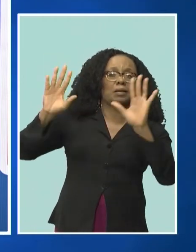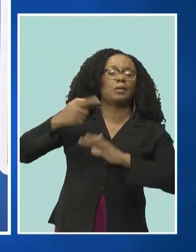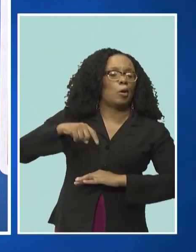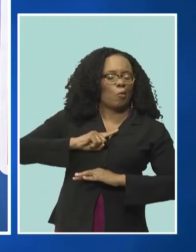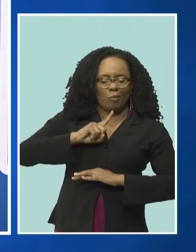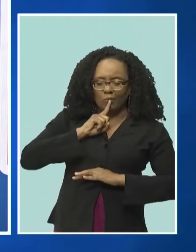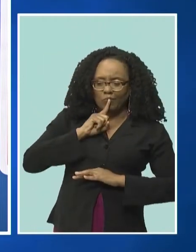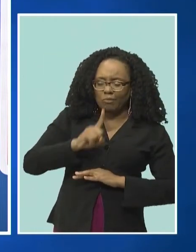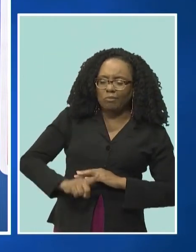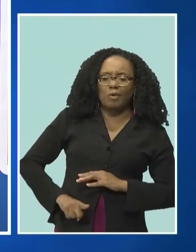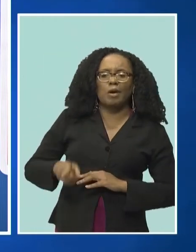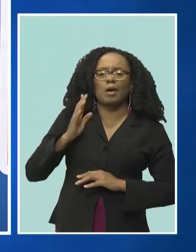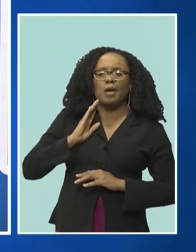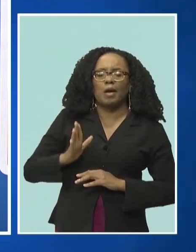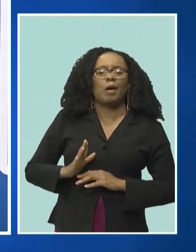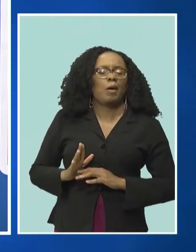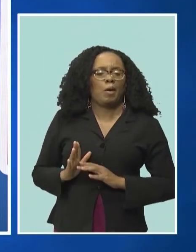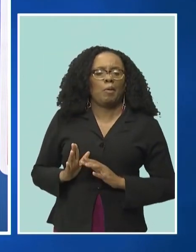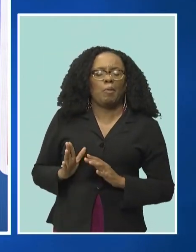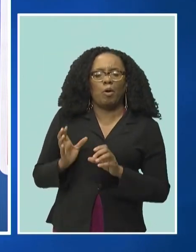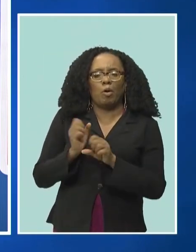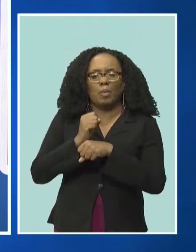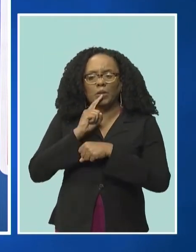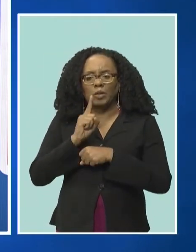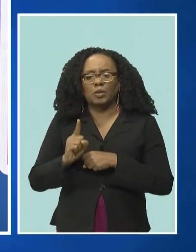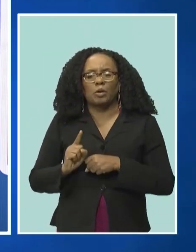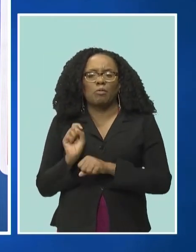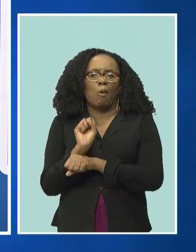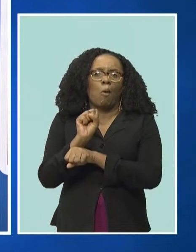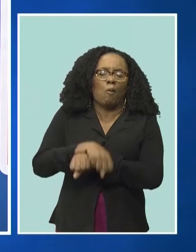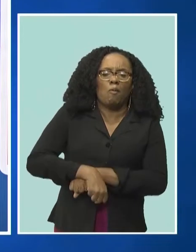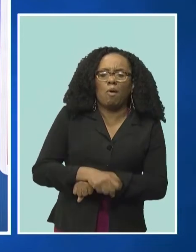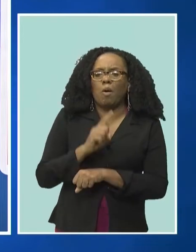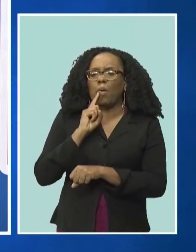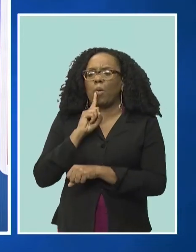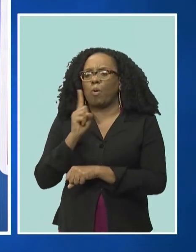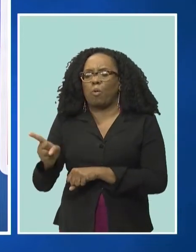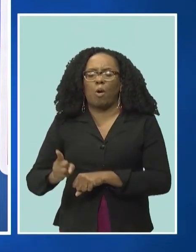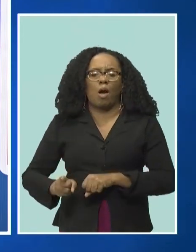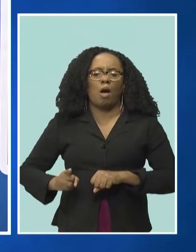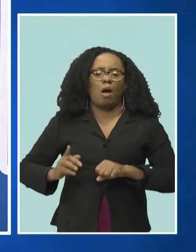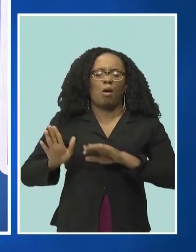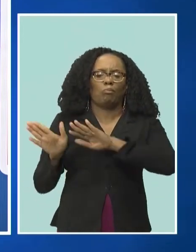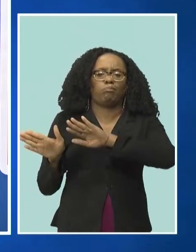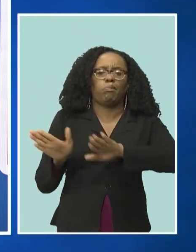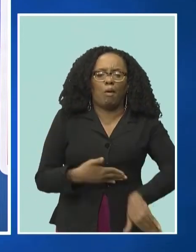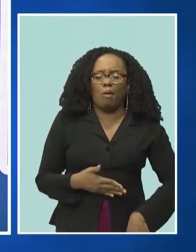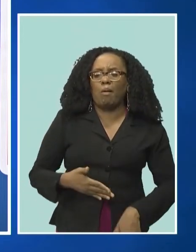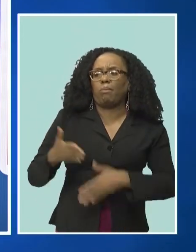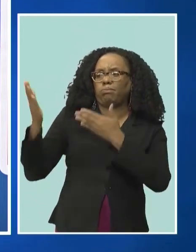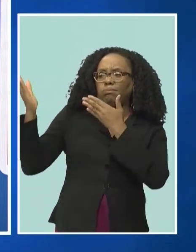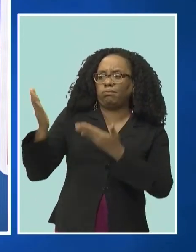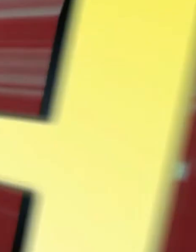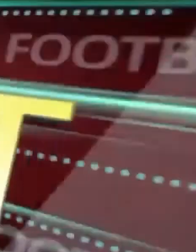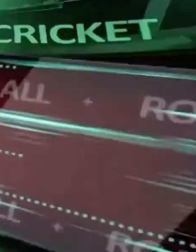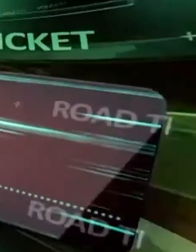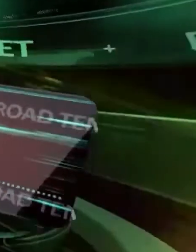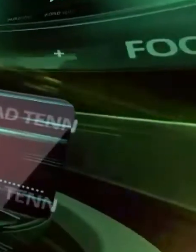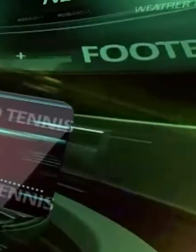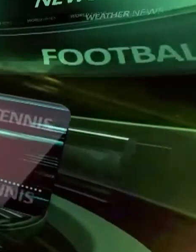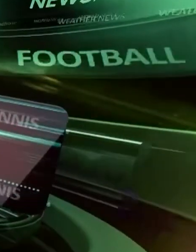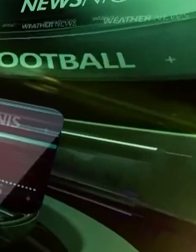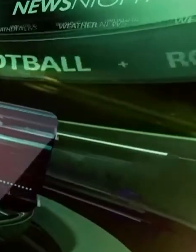overcome many over the years. Looking forward to overcoming the current challenge of being able to supply vehicles.